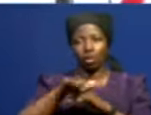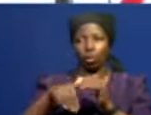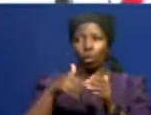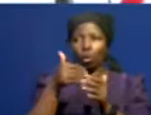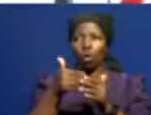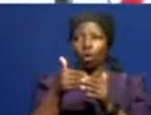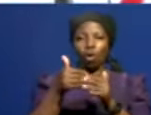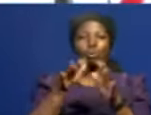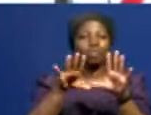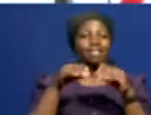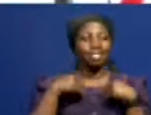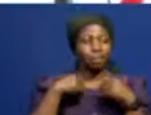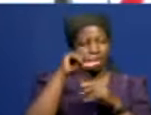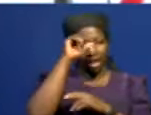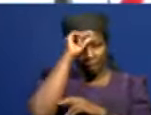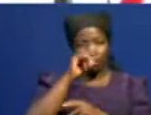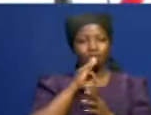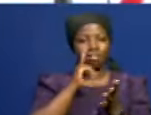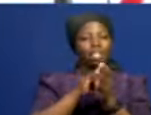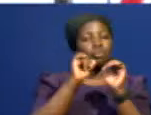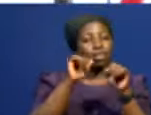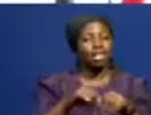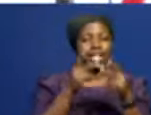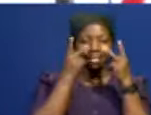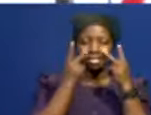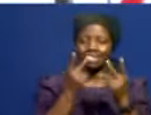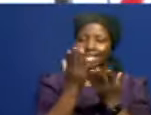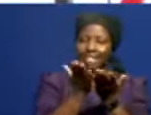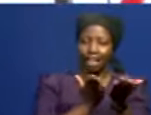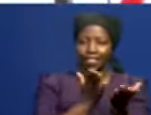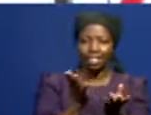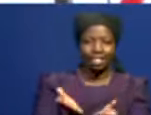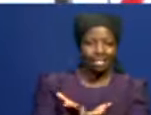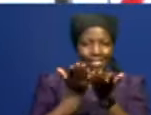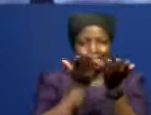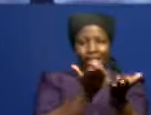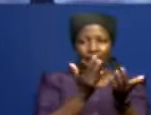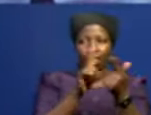that we see services delivered to our people.